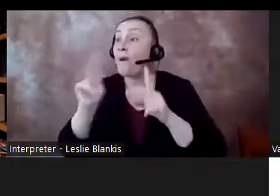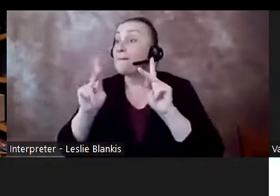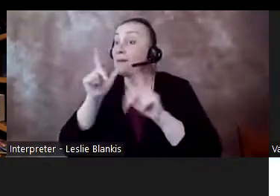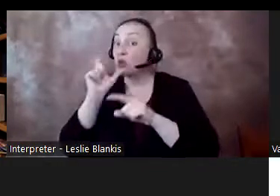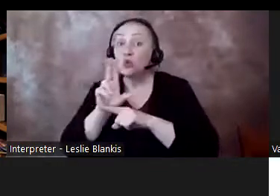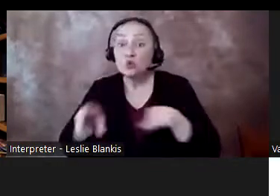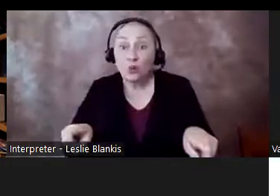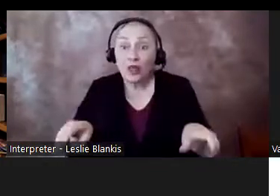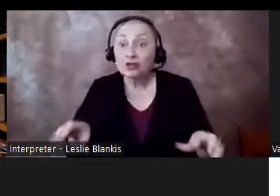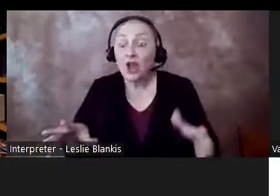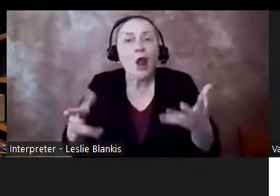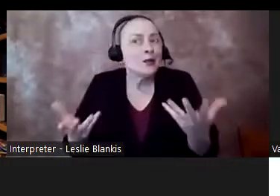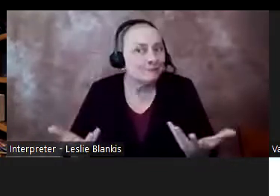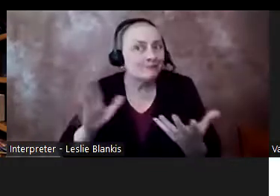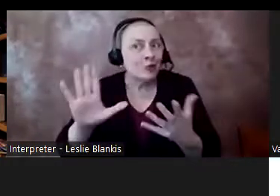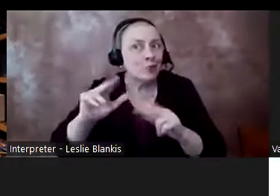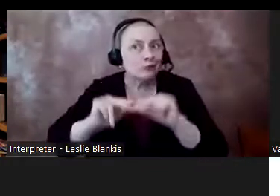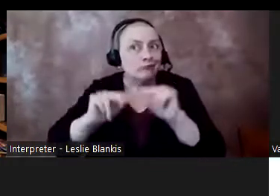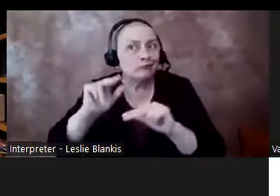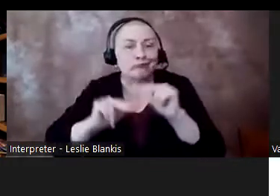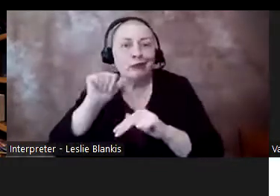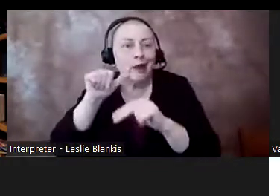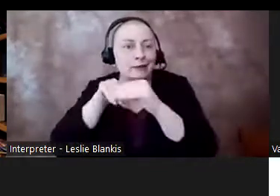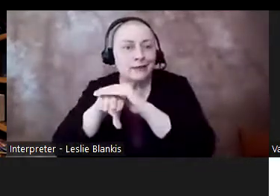even though your